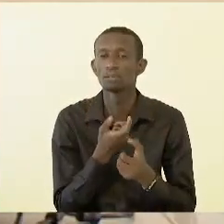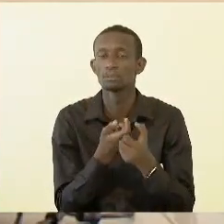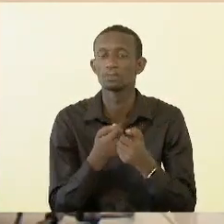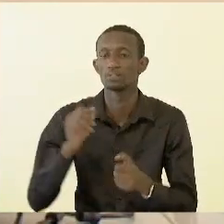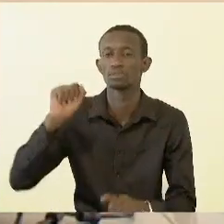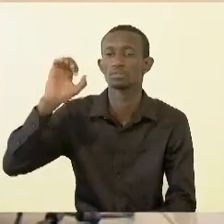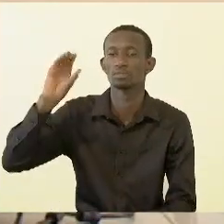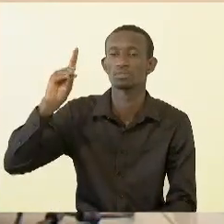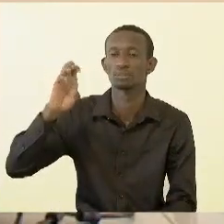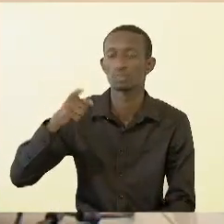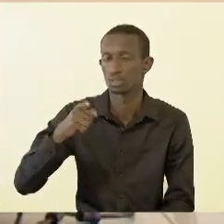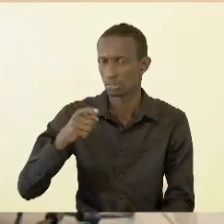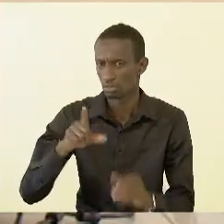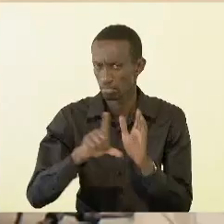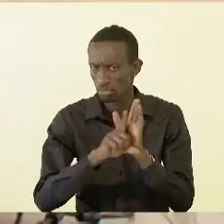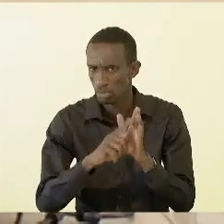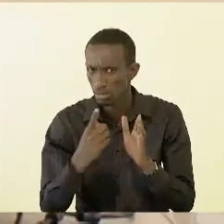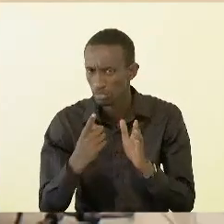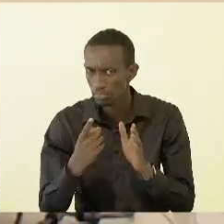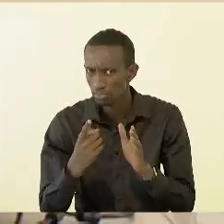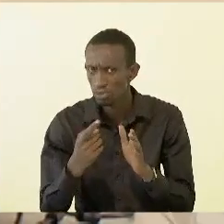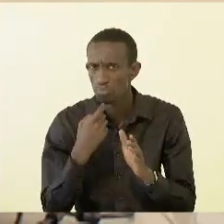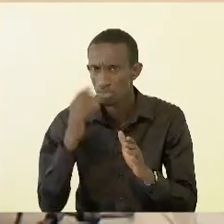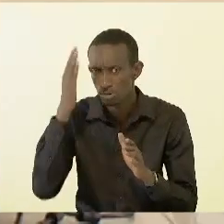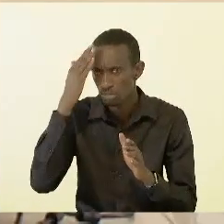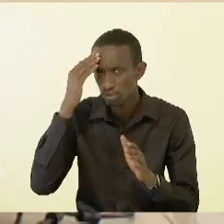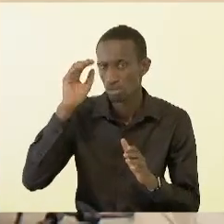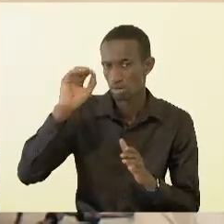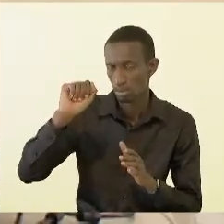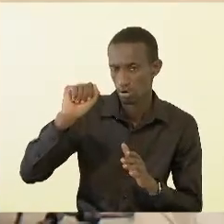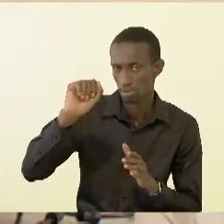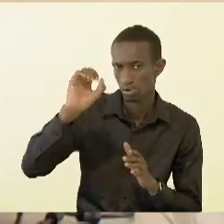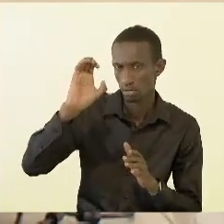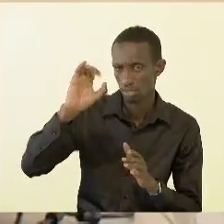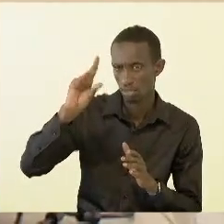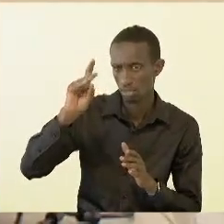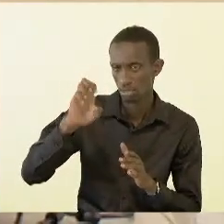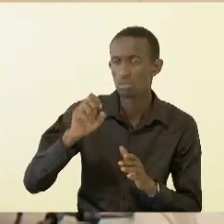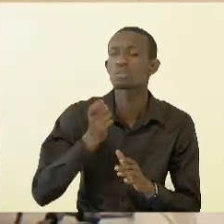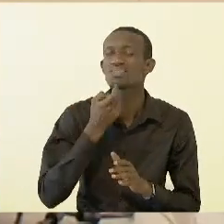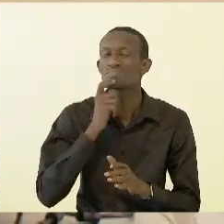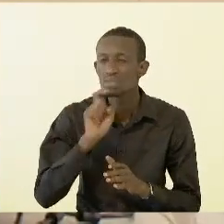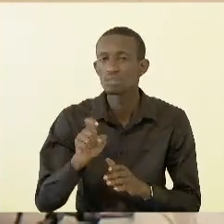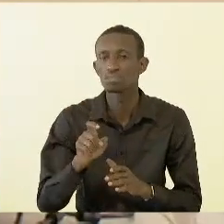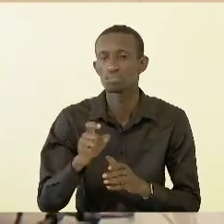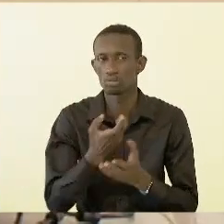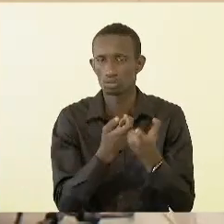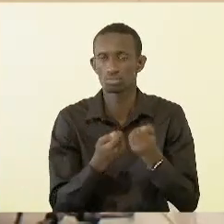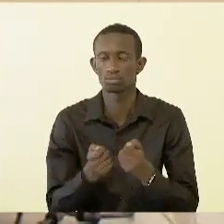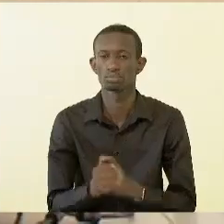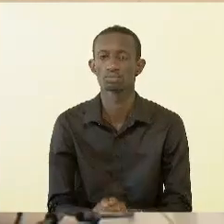of the conditions that I mentioned is that the acid must be concentrated. So this time, if you use sodium